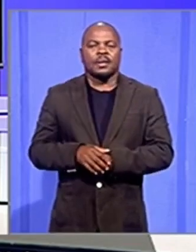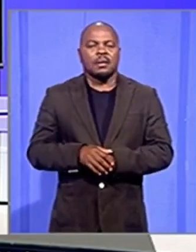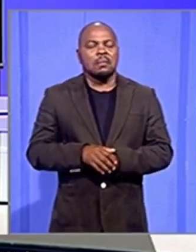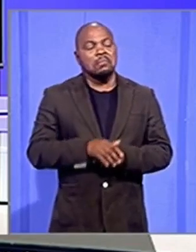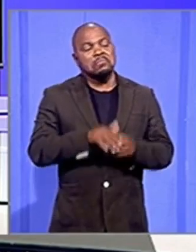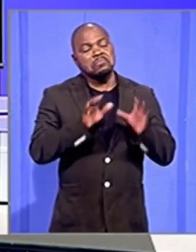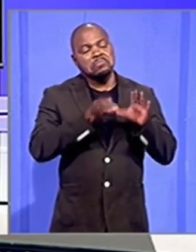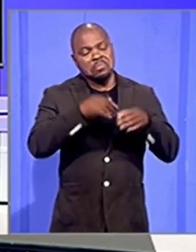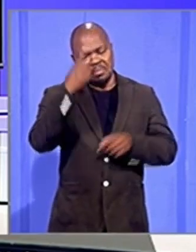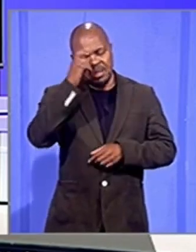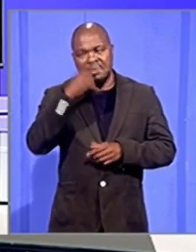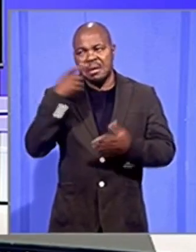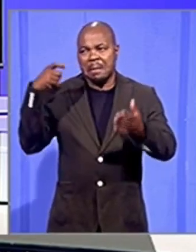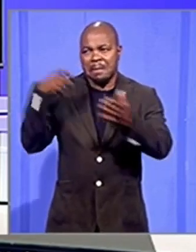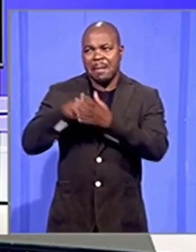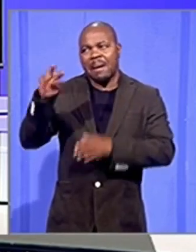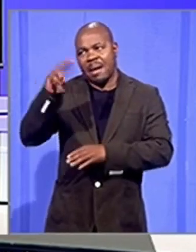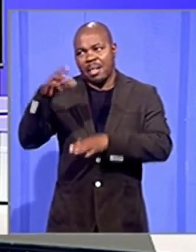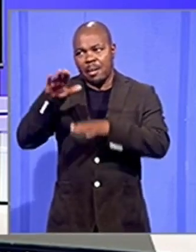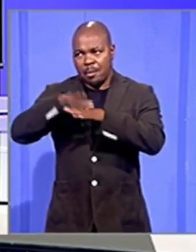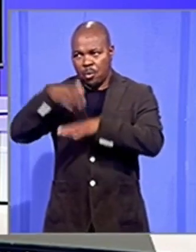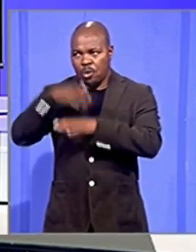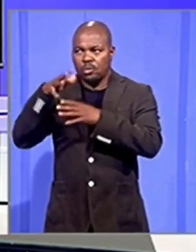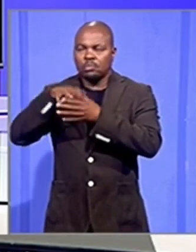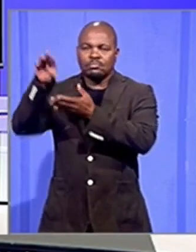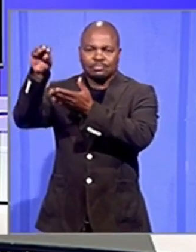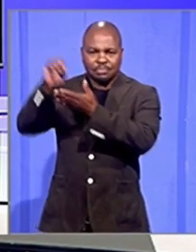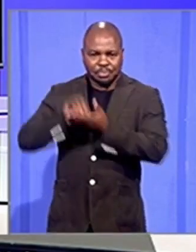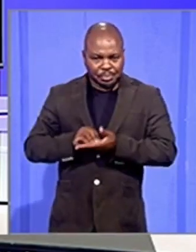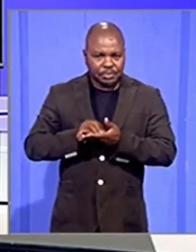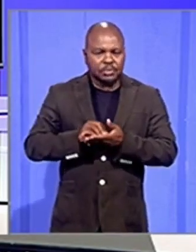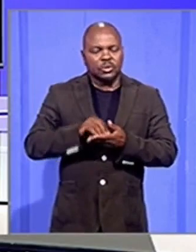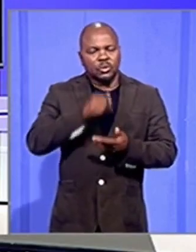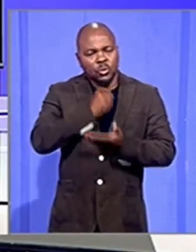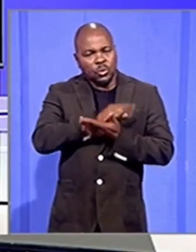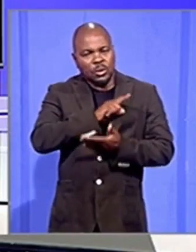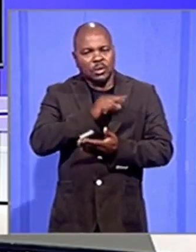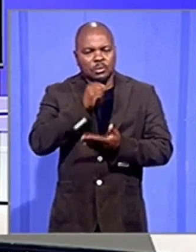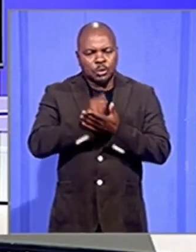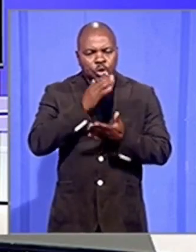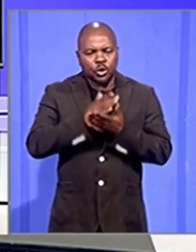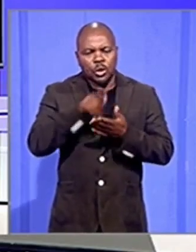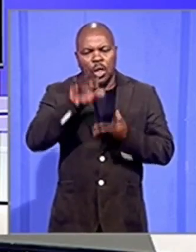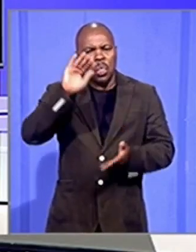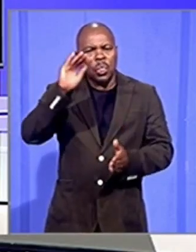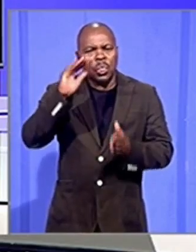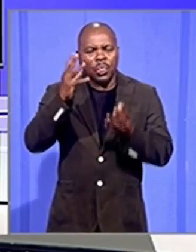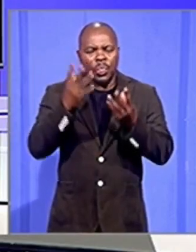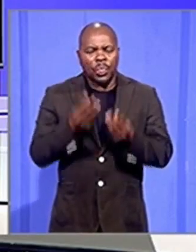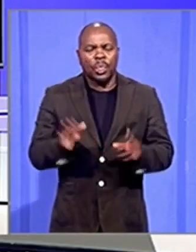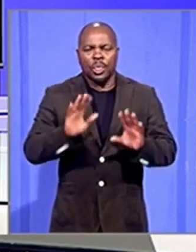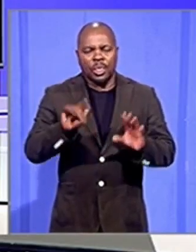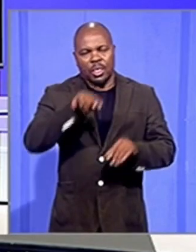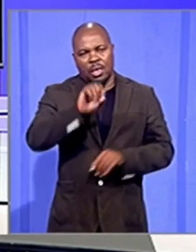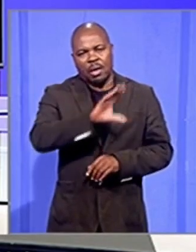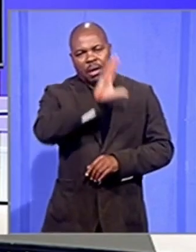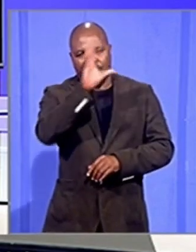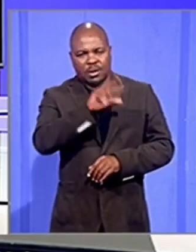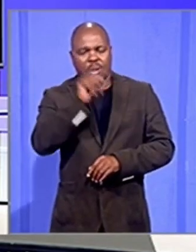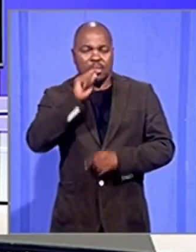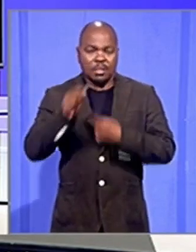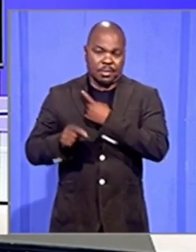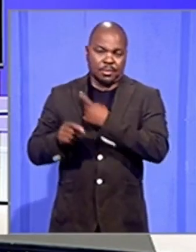ga manong a mangwe goba go tlaleletša ao a lego gona go fokotša bothata bja tlhokego ya mohuta wa manong a Afrika.